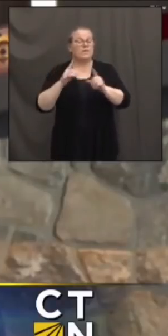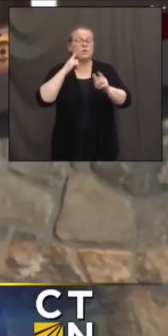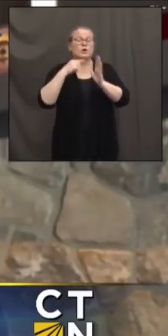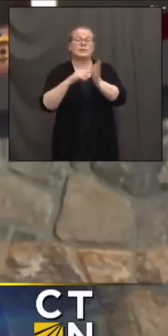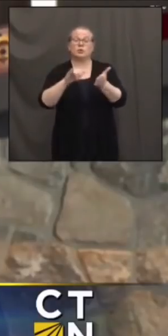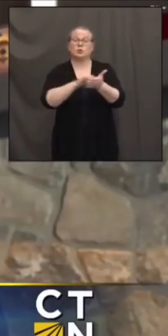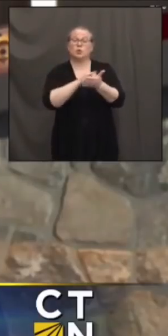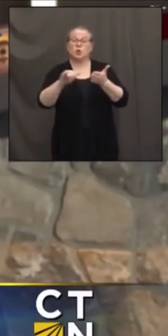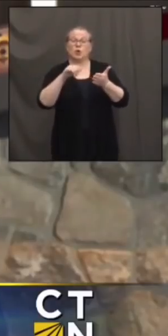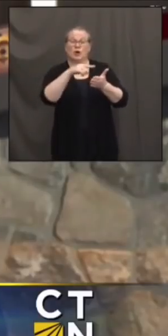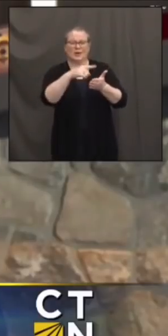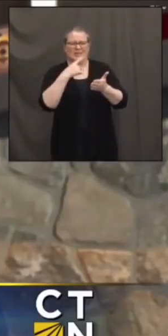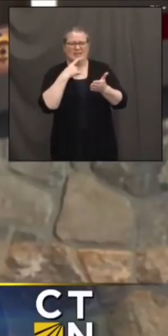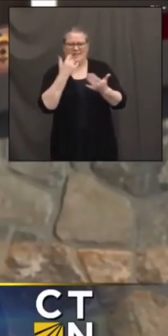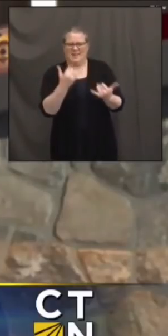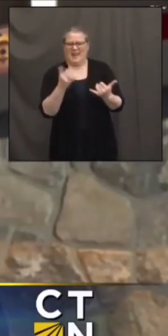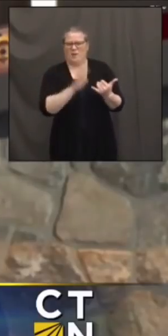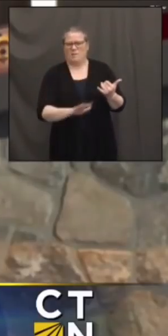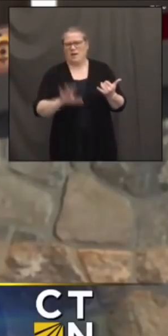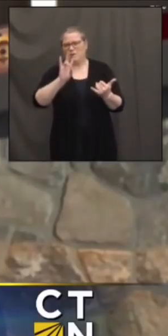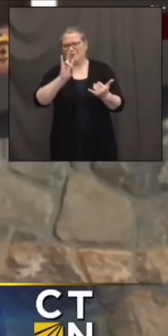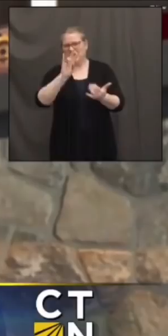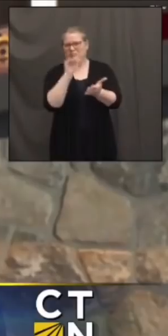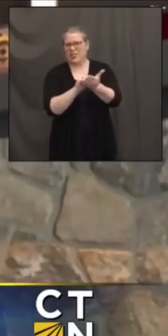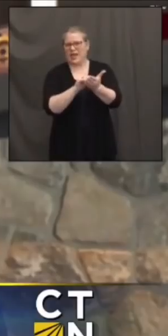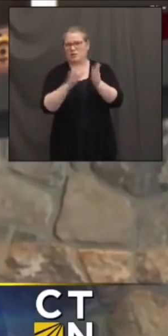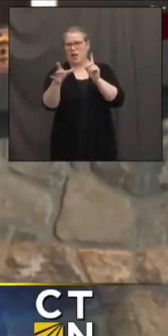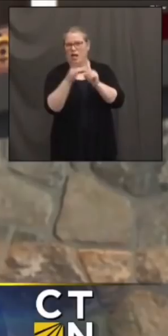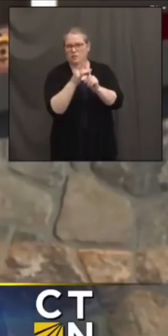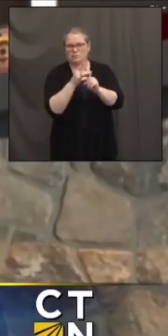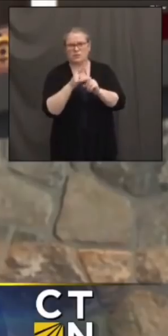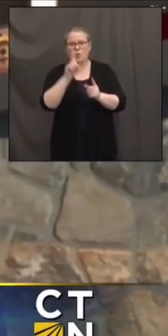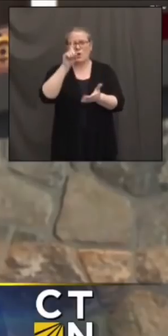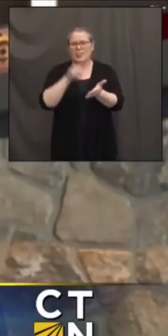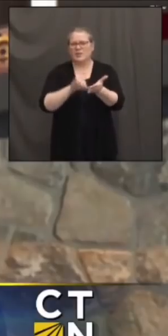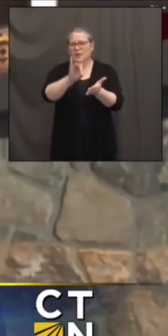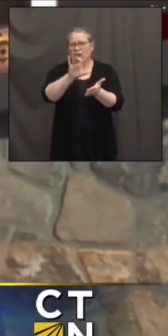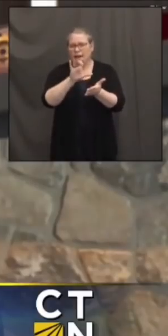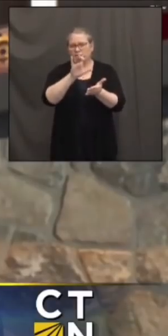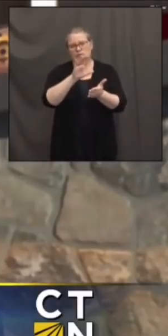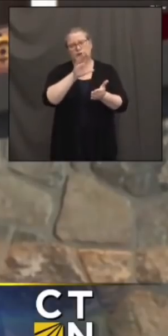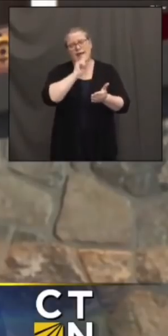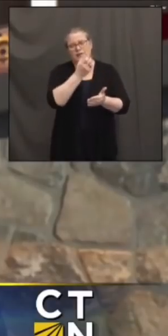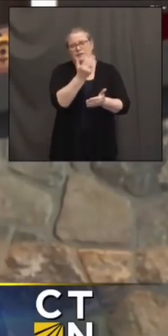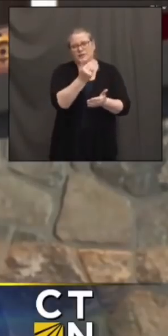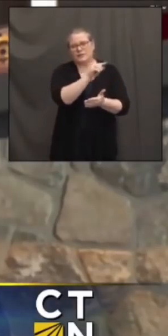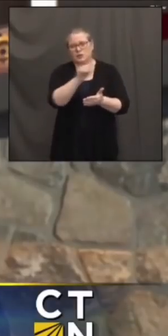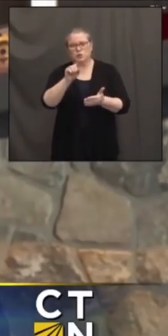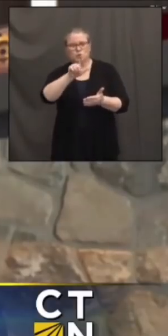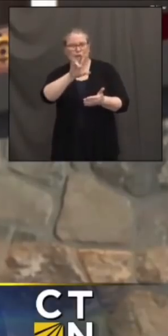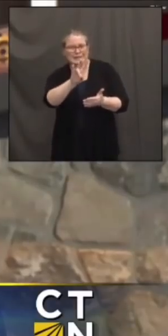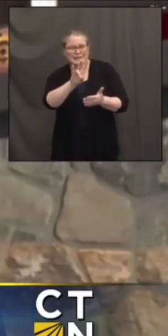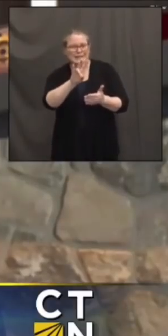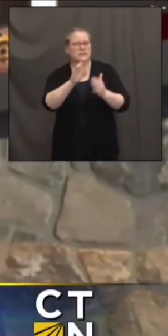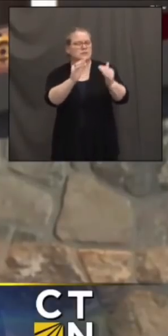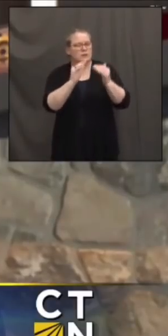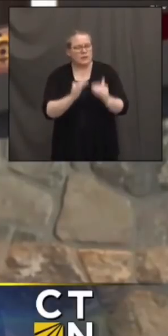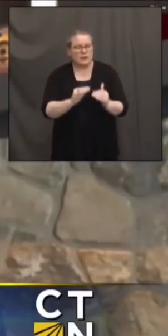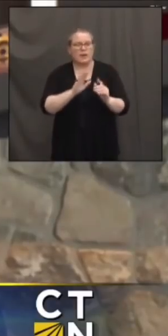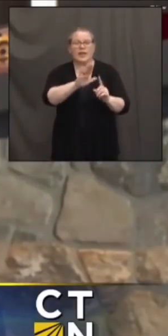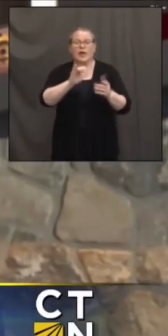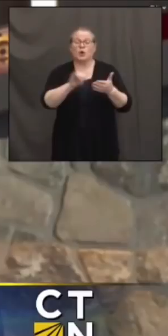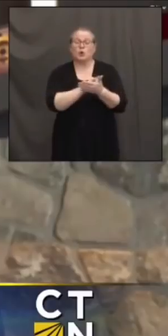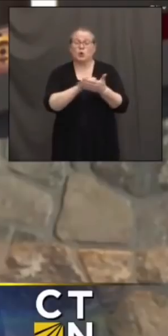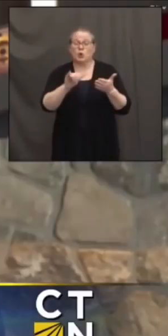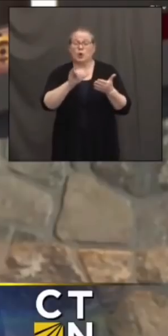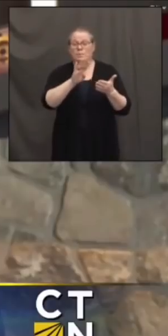7,000 cases right now. About 1,800 of them are 1526, the New York variant. About 600 of them are B117.